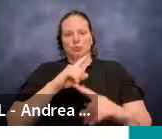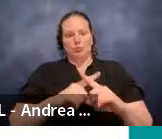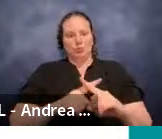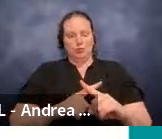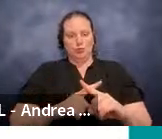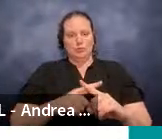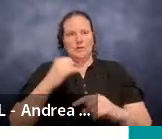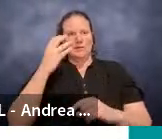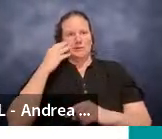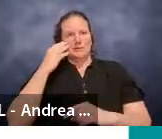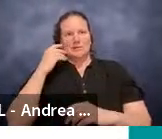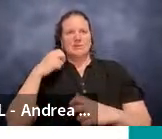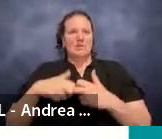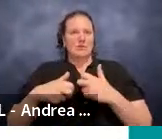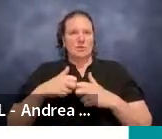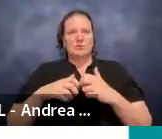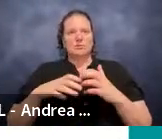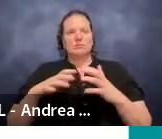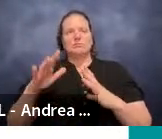staff at